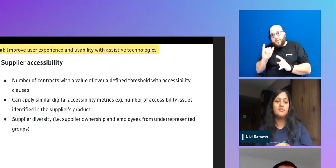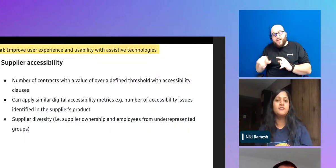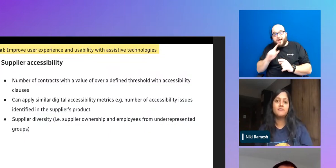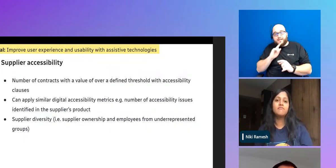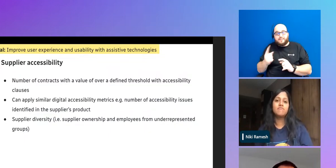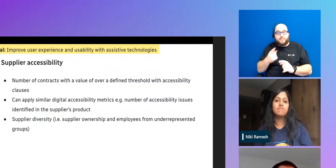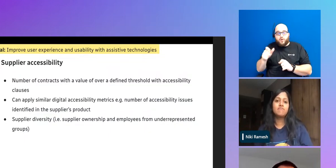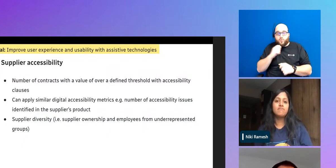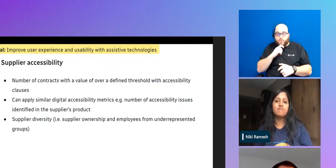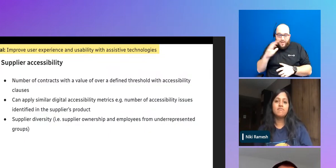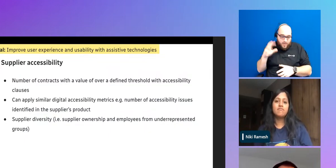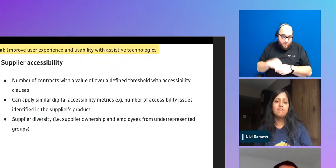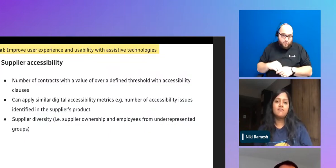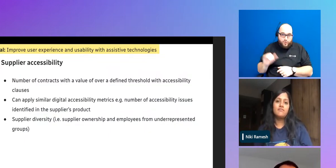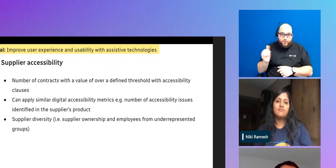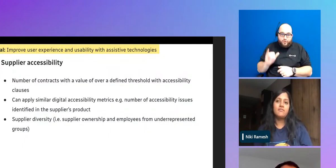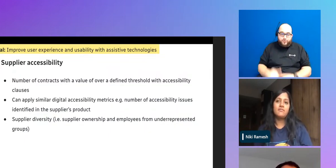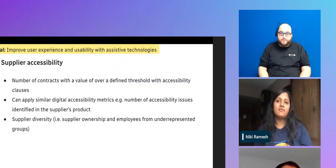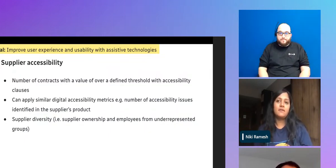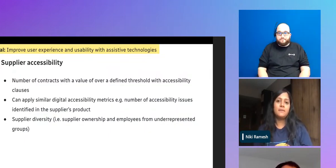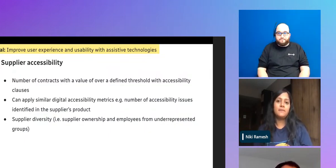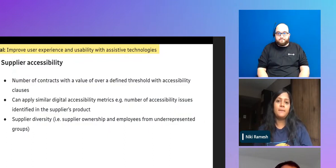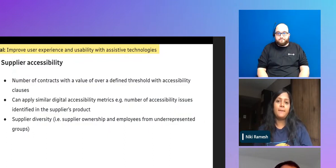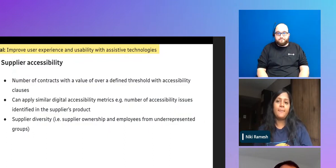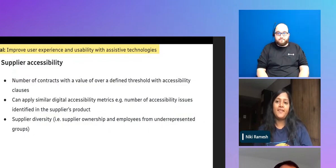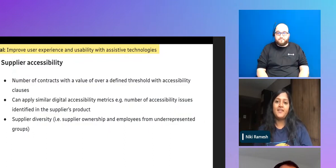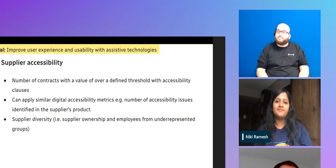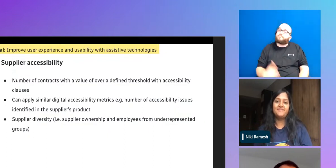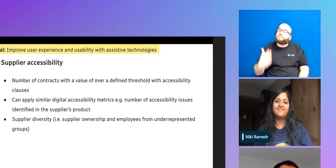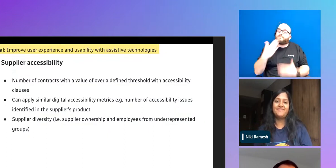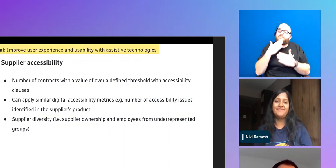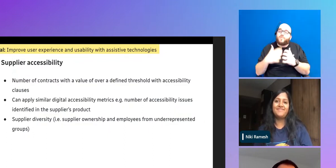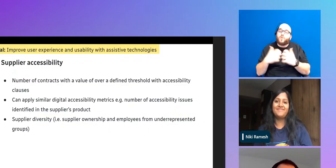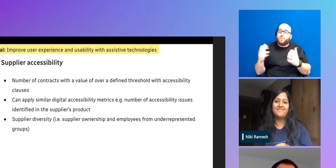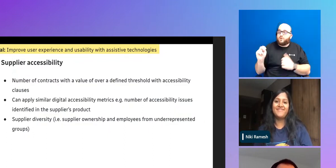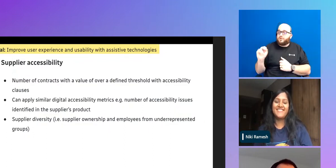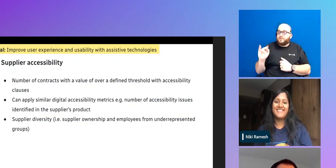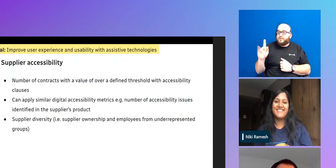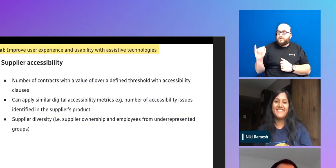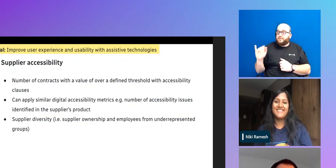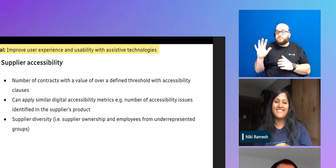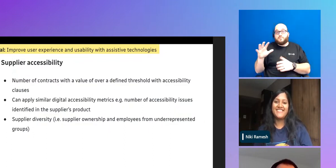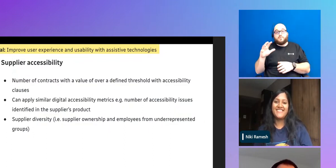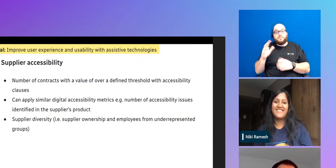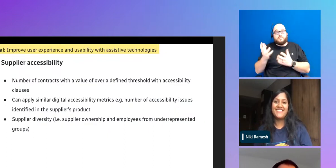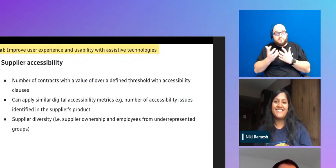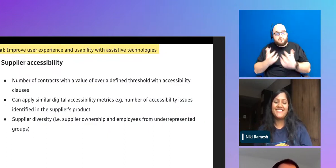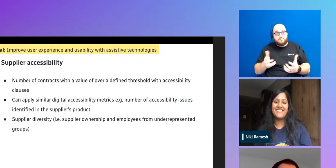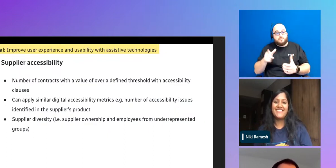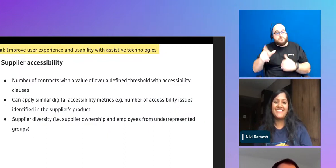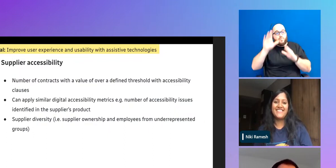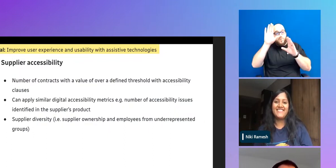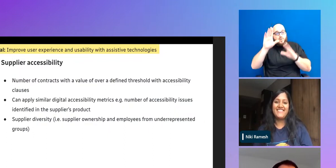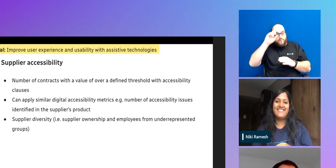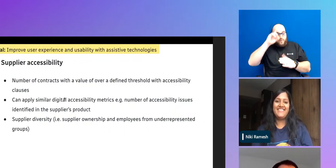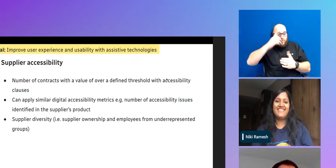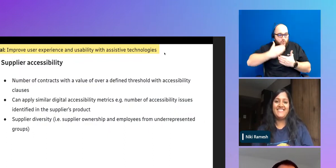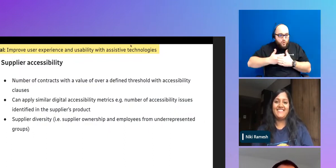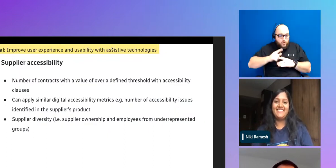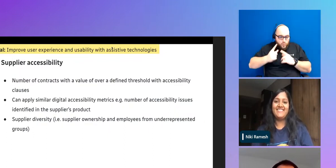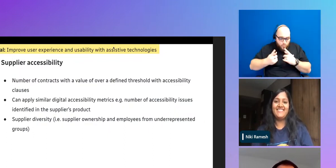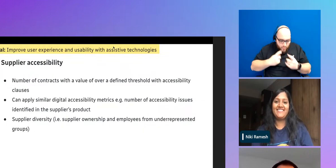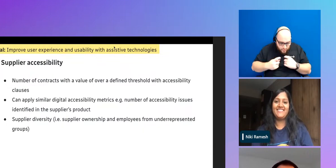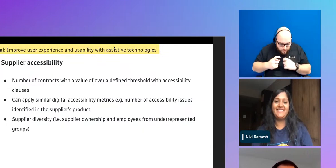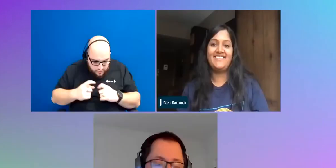can include. Nikki, thank you so much. You're super wonderful. Participants, you're awesome for all the great questions.